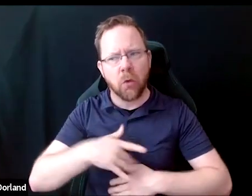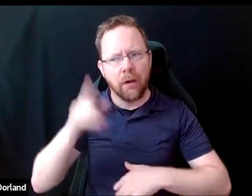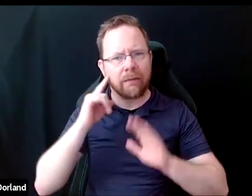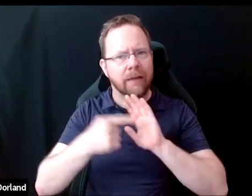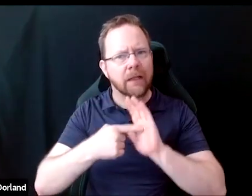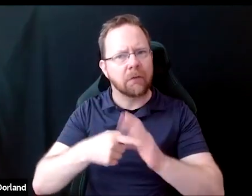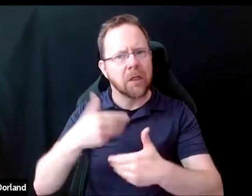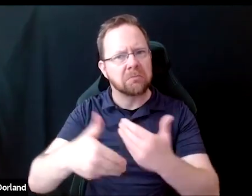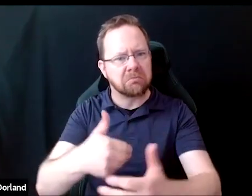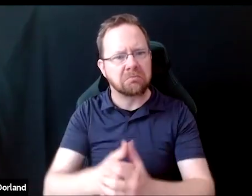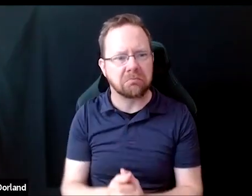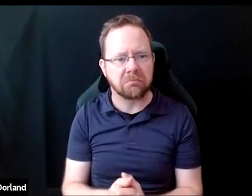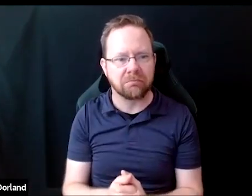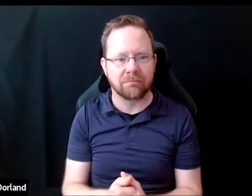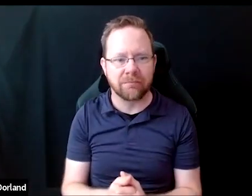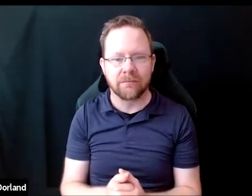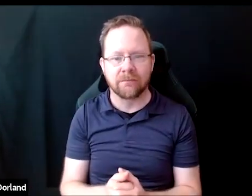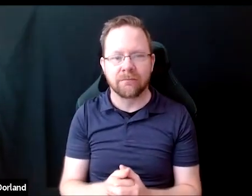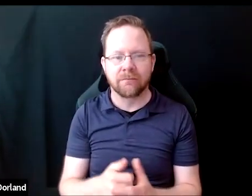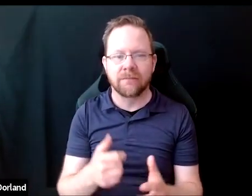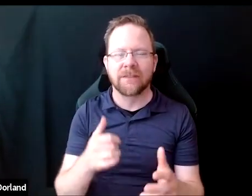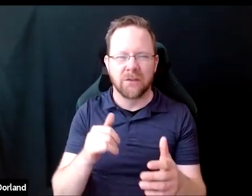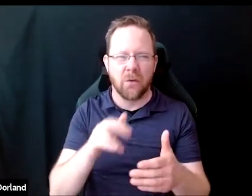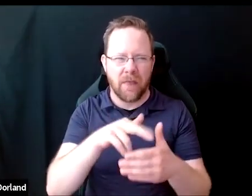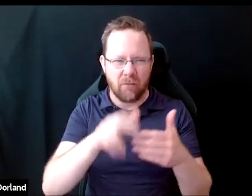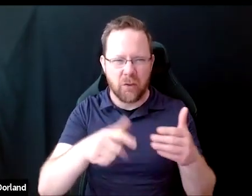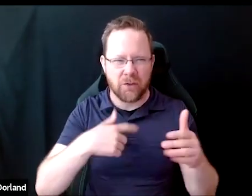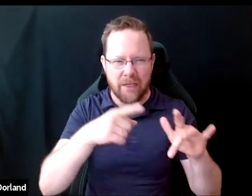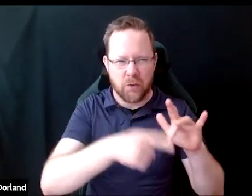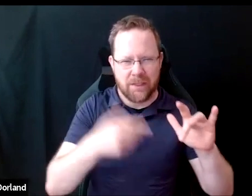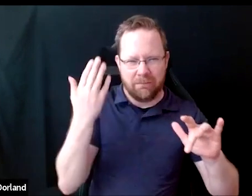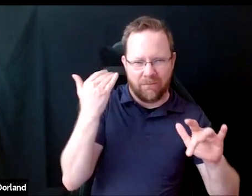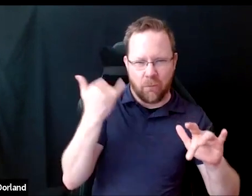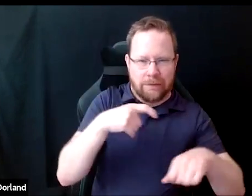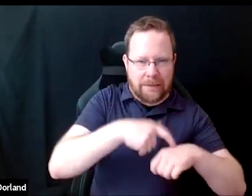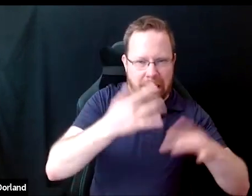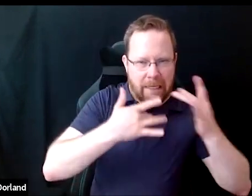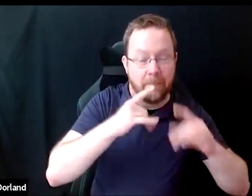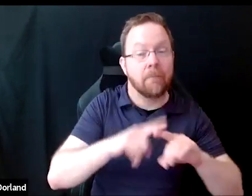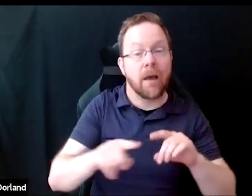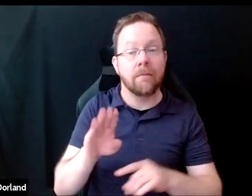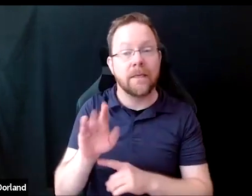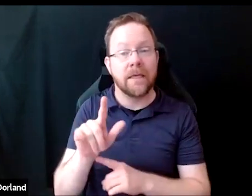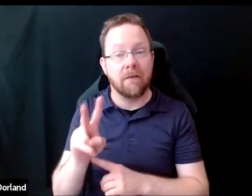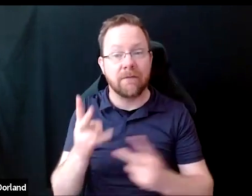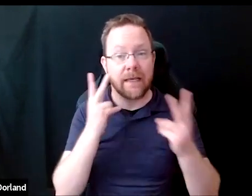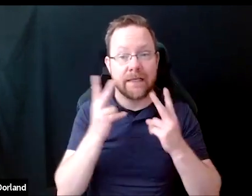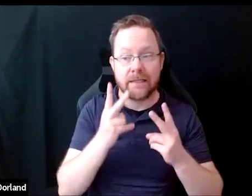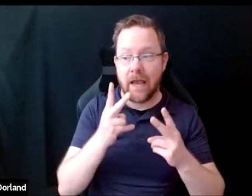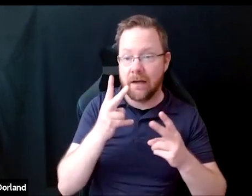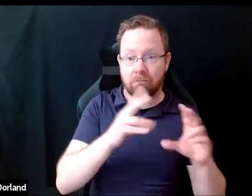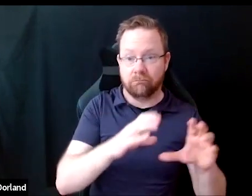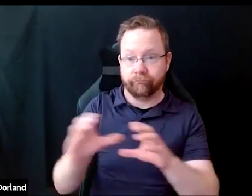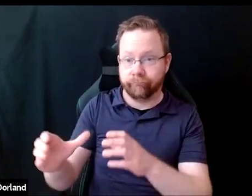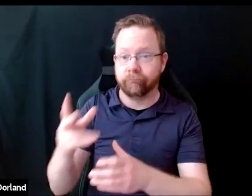sonifications. Unfortunately, these are the results that we skipped over for the sake of time, but both blind low vision and sighted participants reported